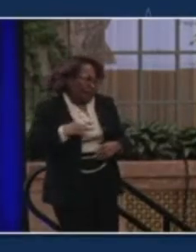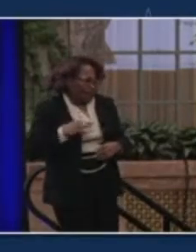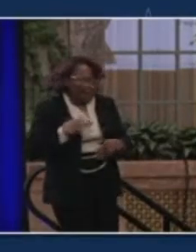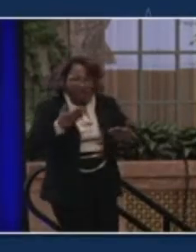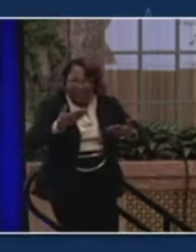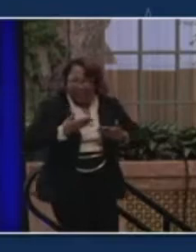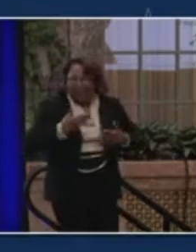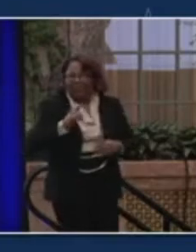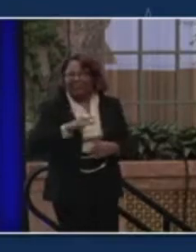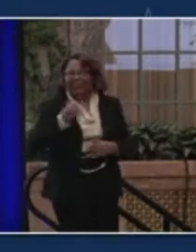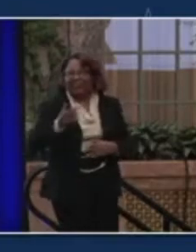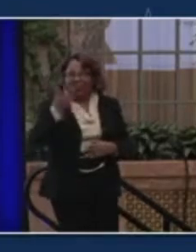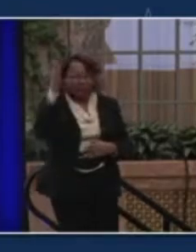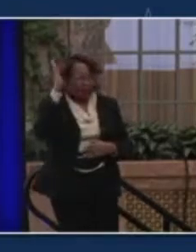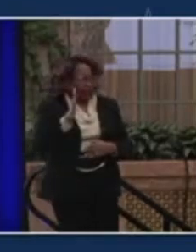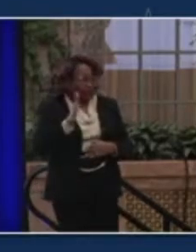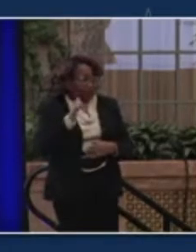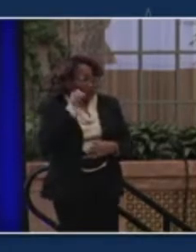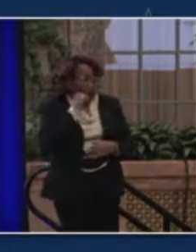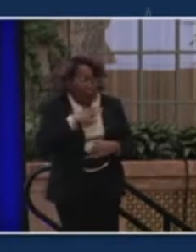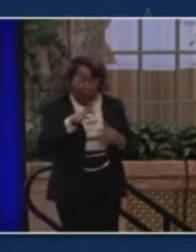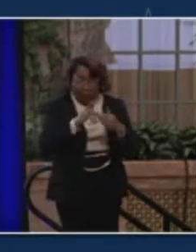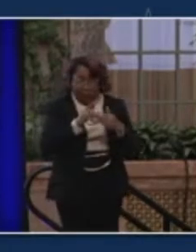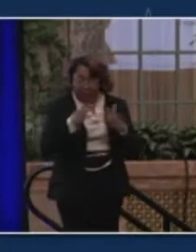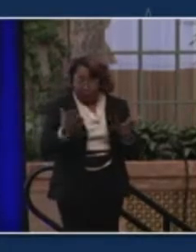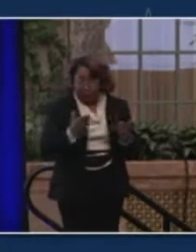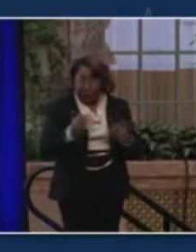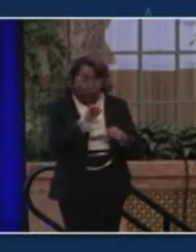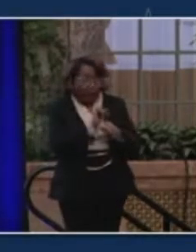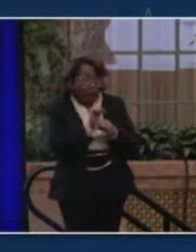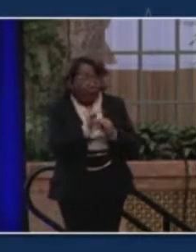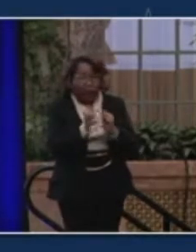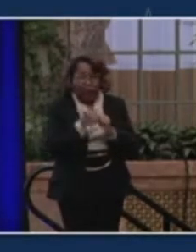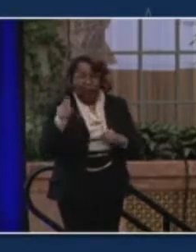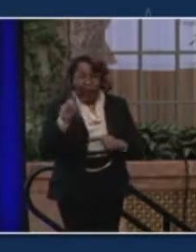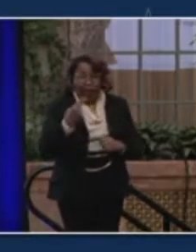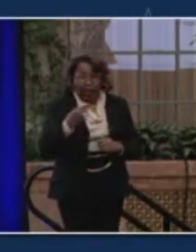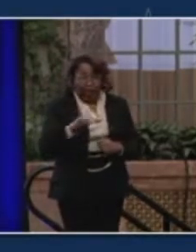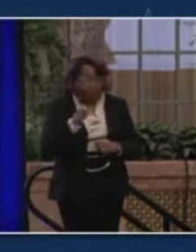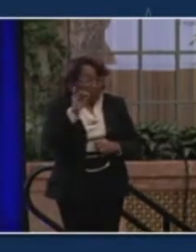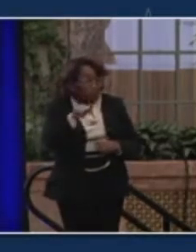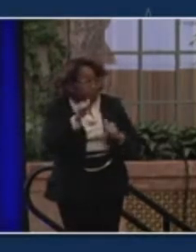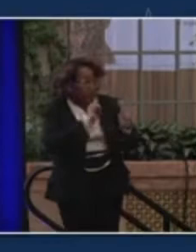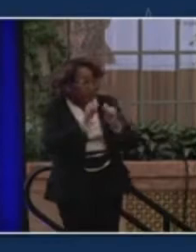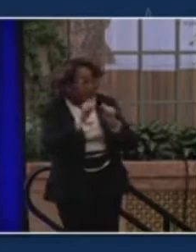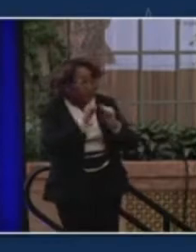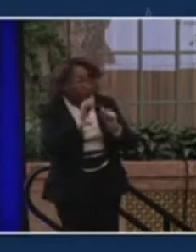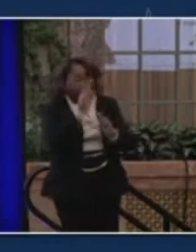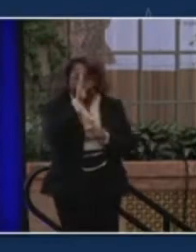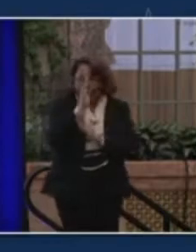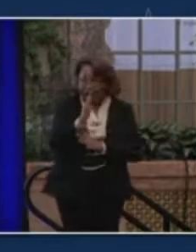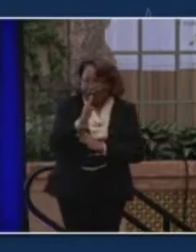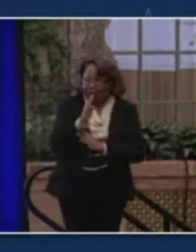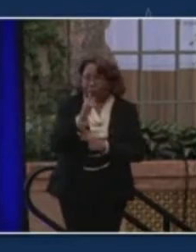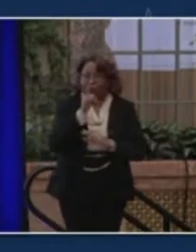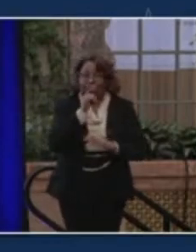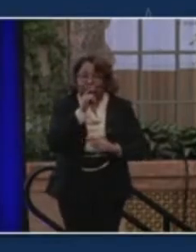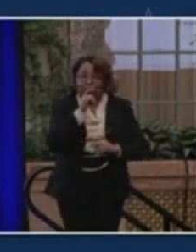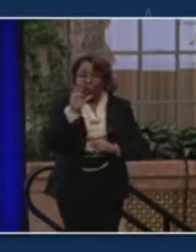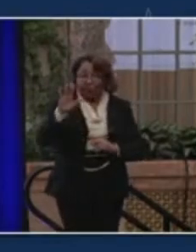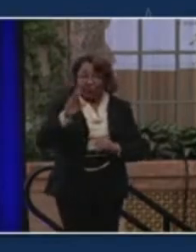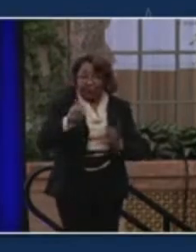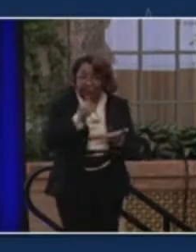introduce our next speaker, a woman leader in Chicago who worked with Harold on those campaigns directly, who was Harold's